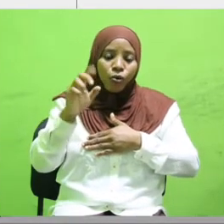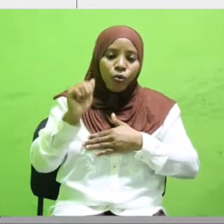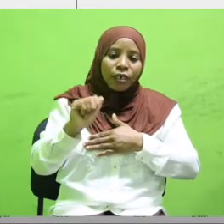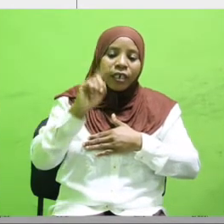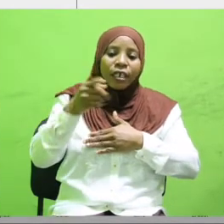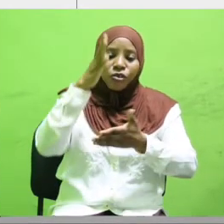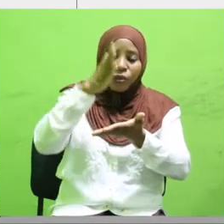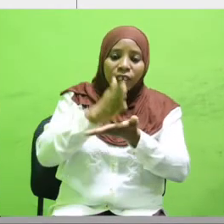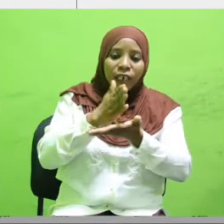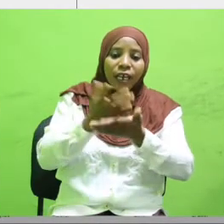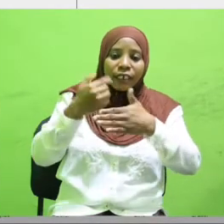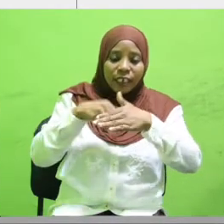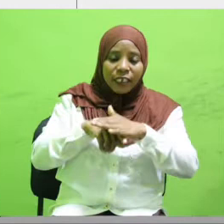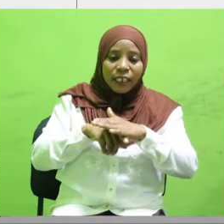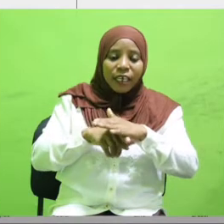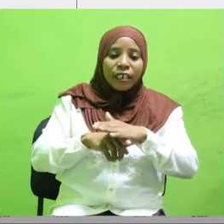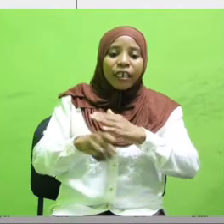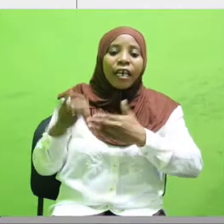help of a hand lens.